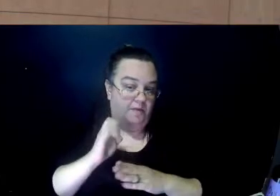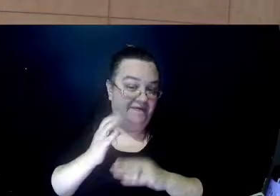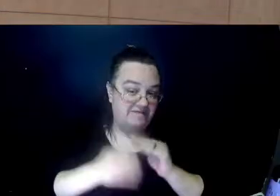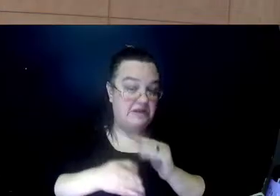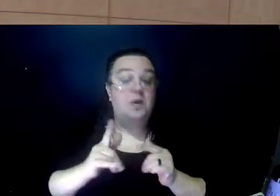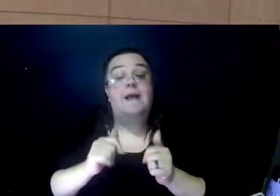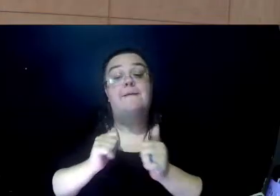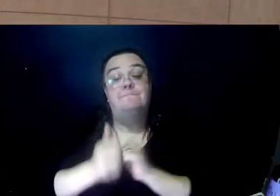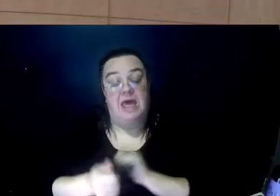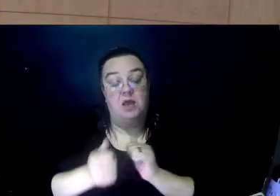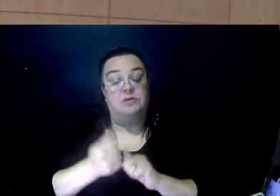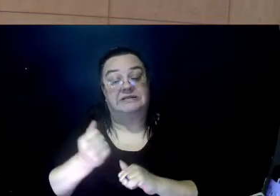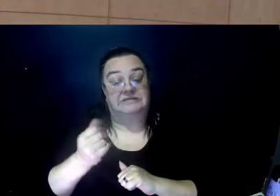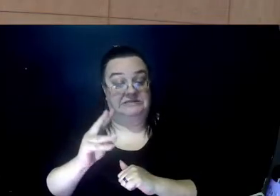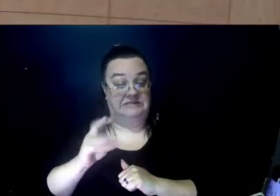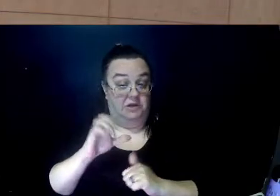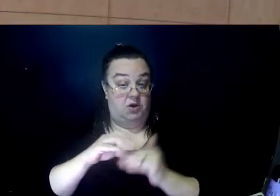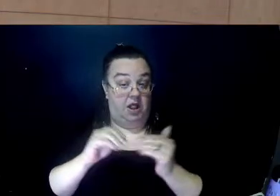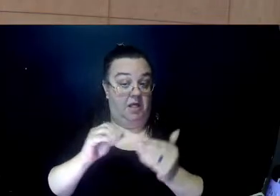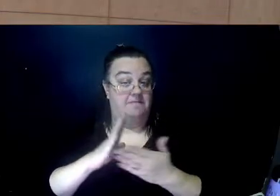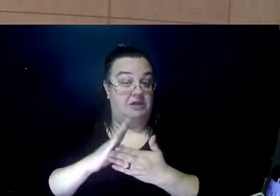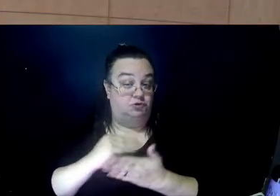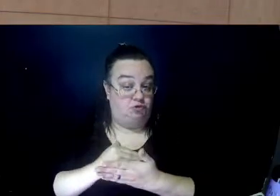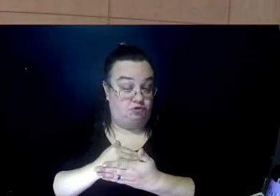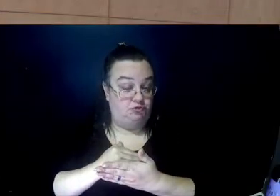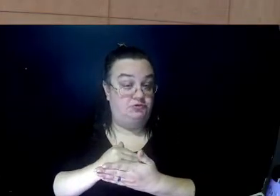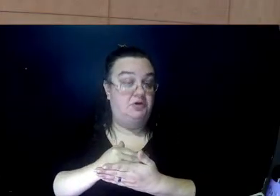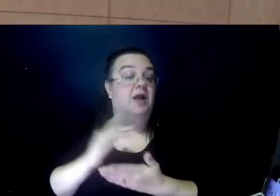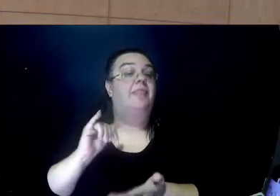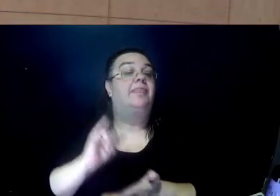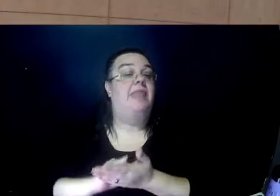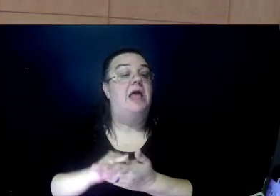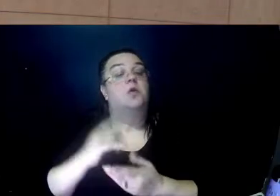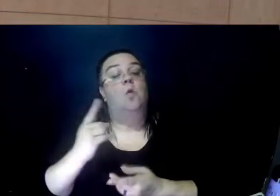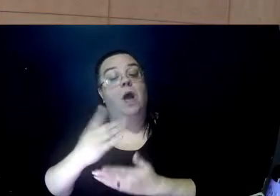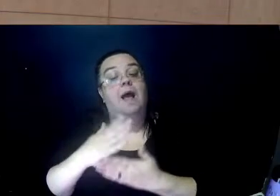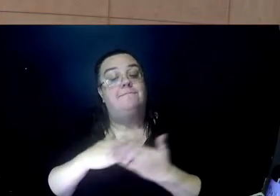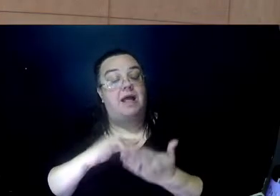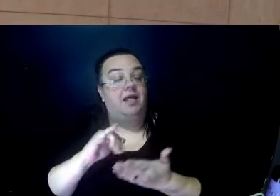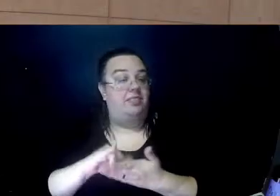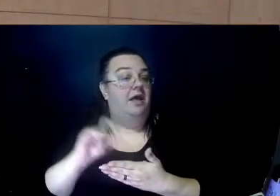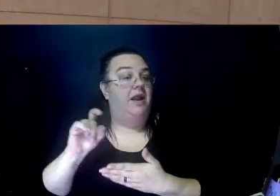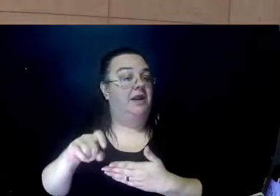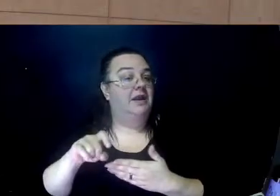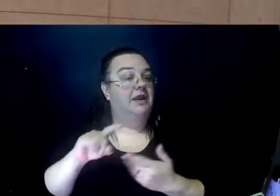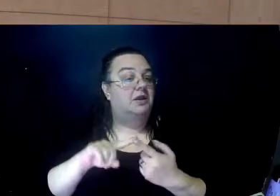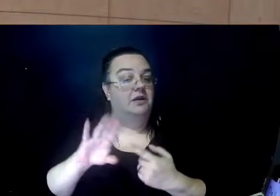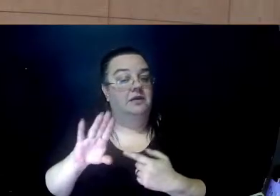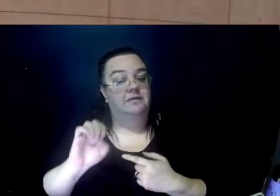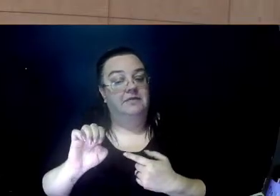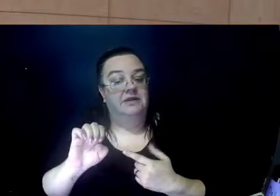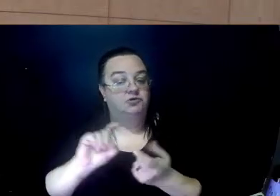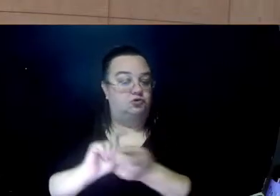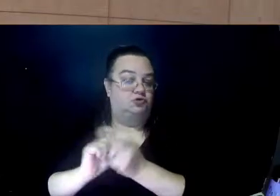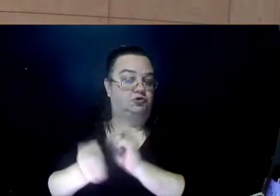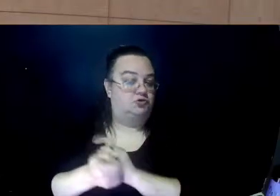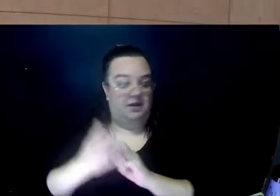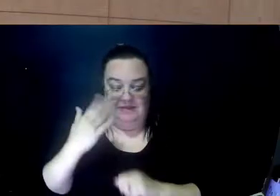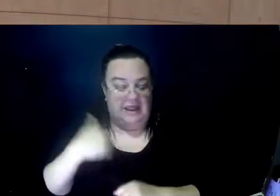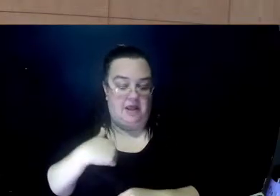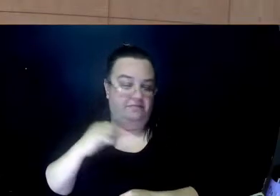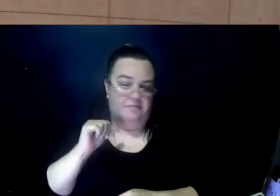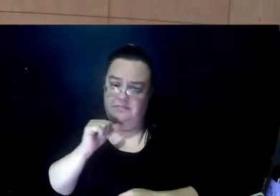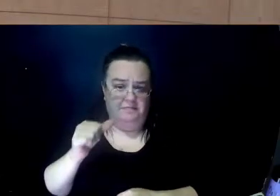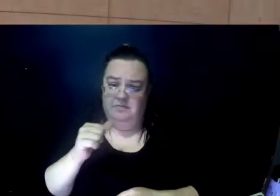with a $1,600 budget. So that's one aspect that needs to be changed, because I